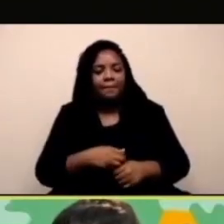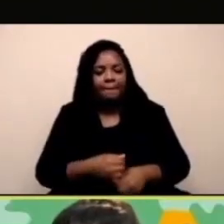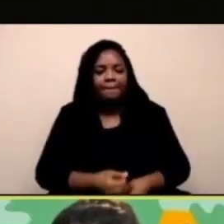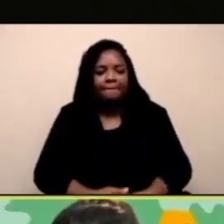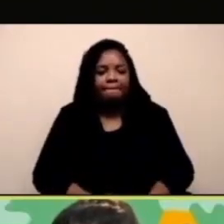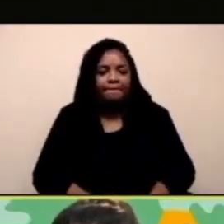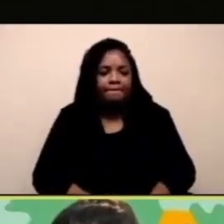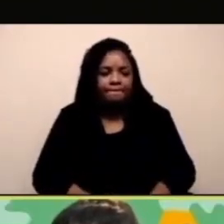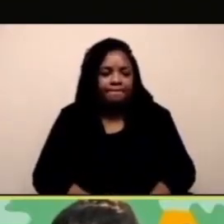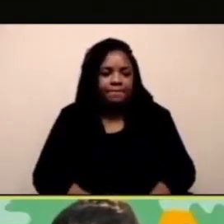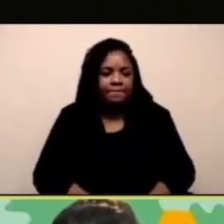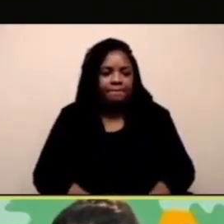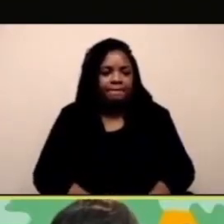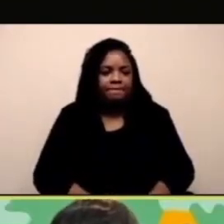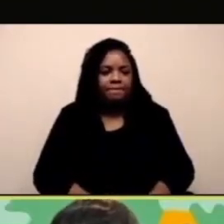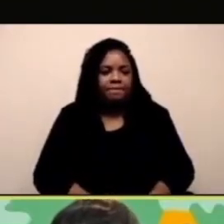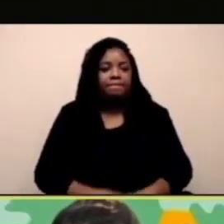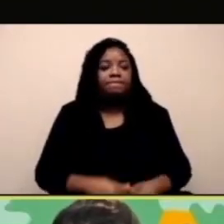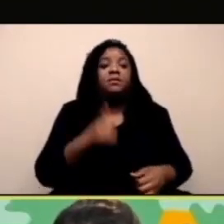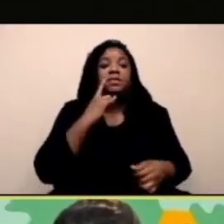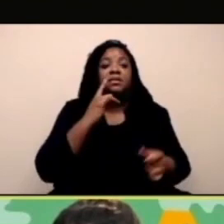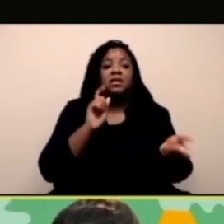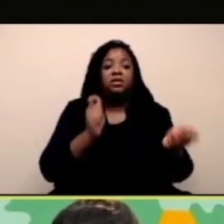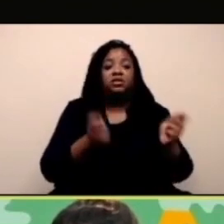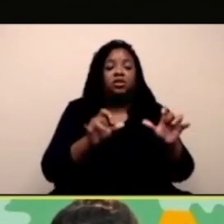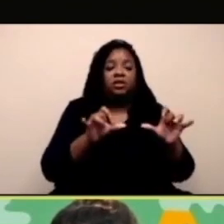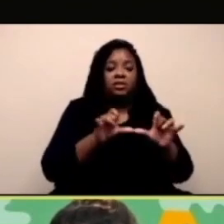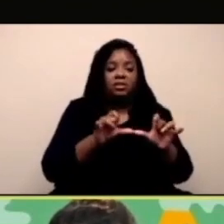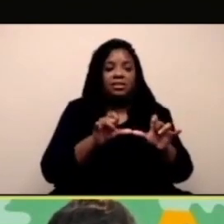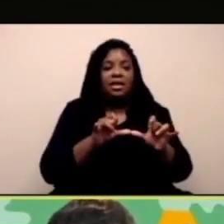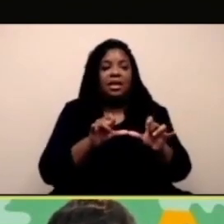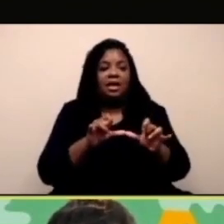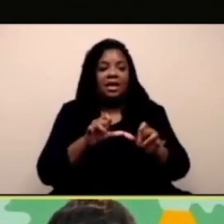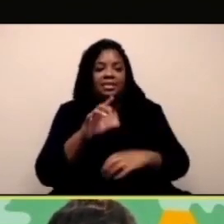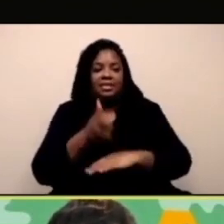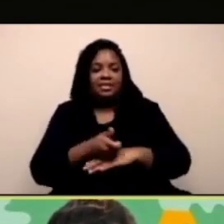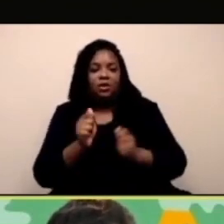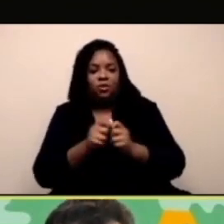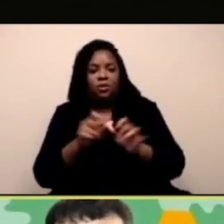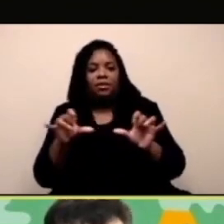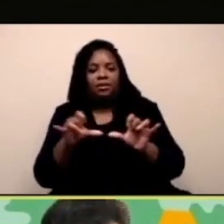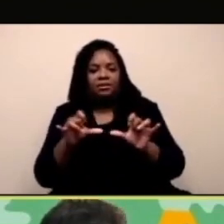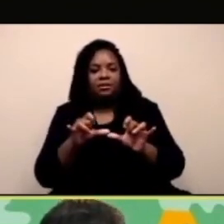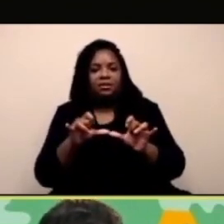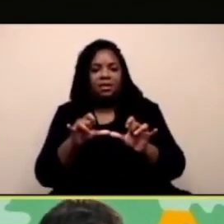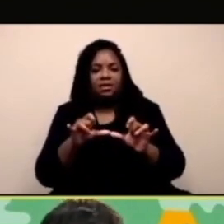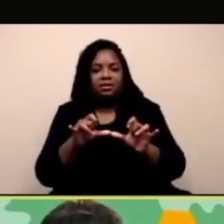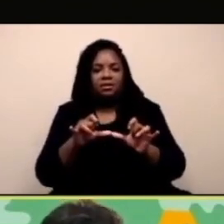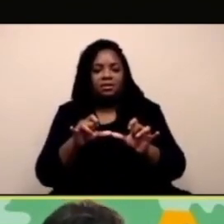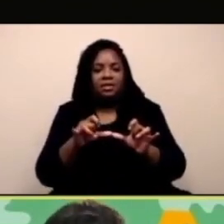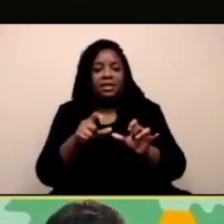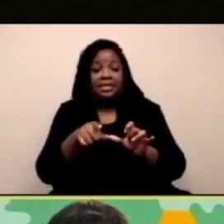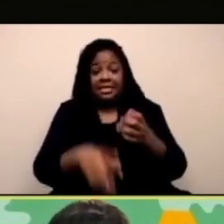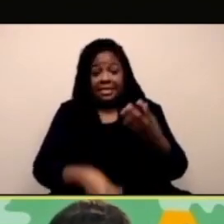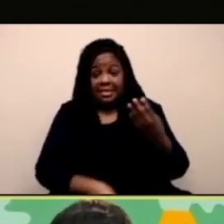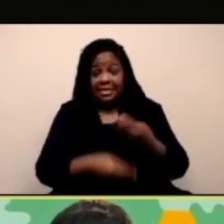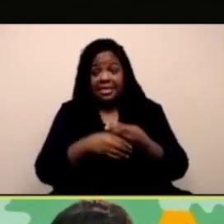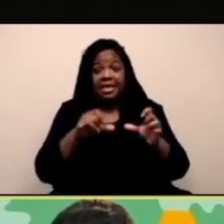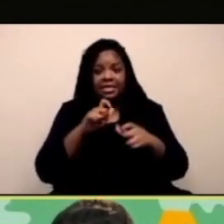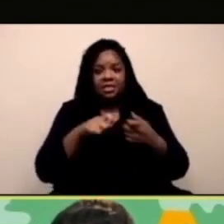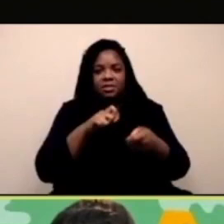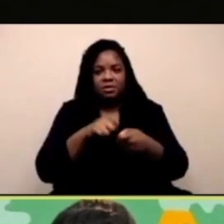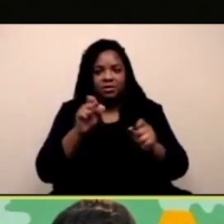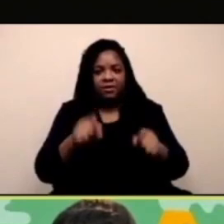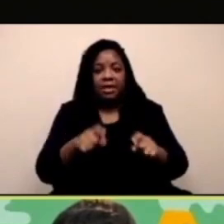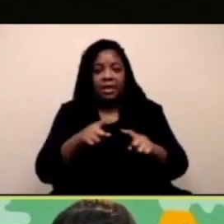So there is the change size and set size blocks. So what this set size block doing is setting the size to something in particular. And